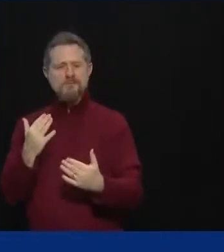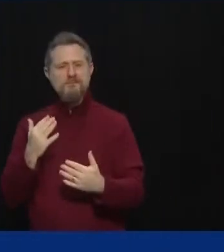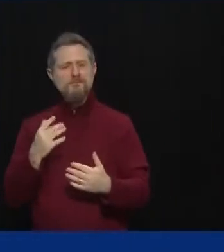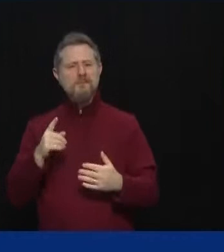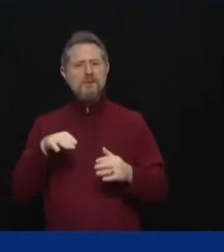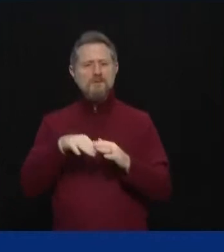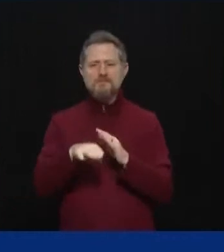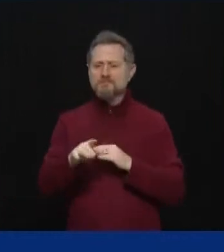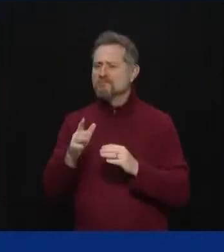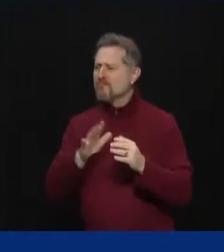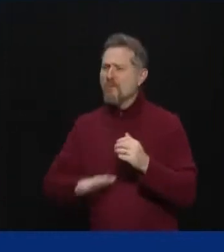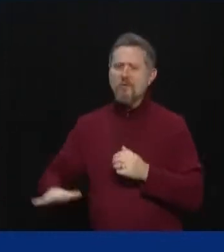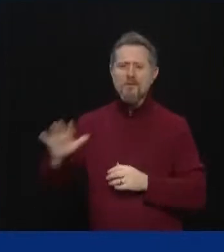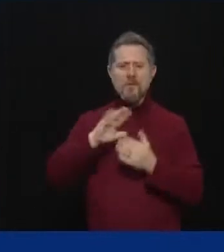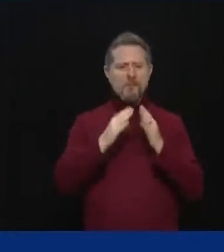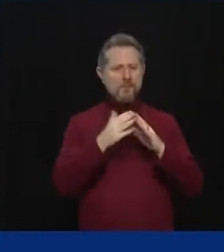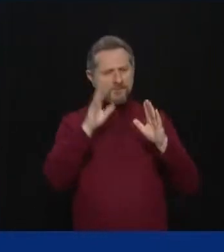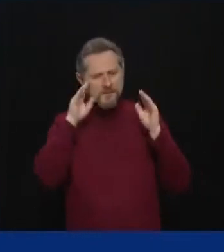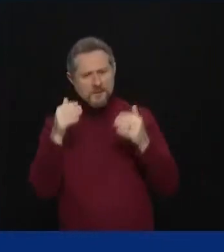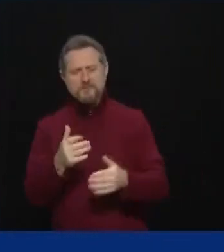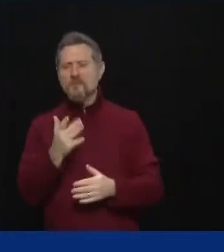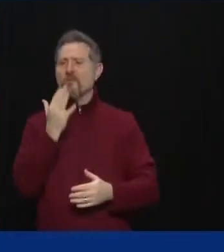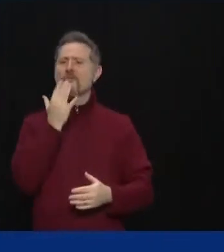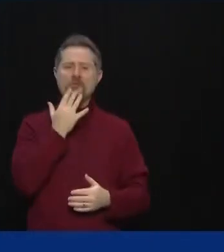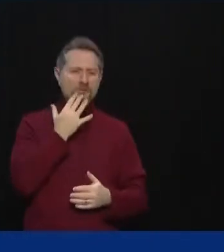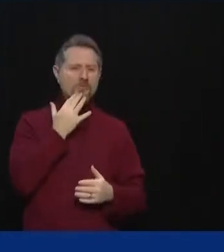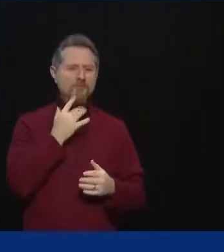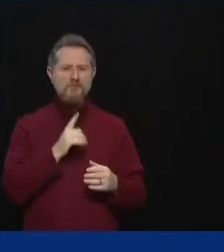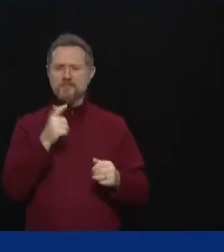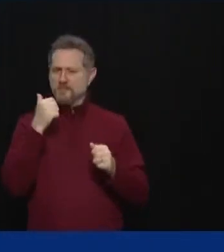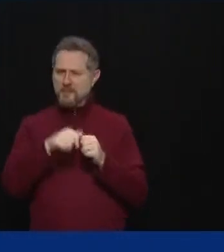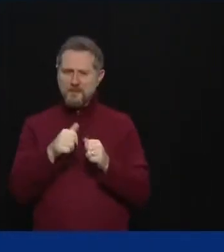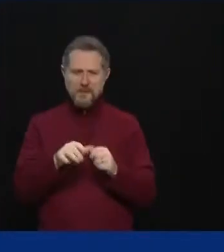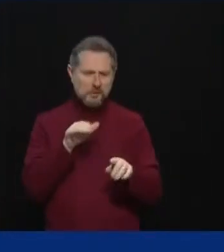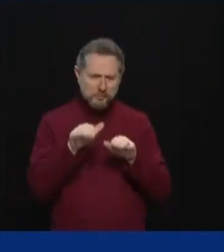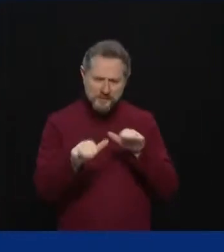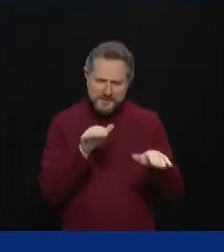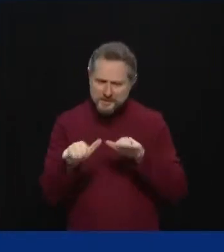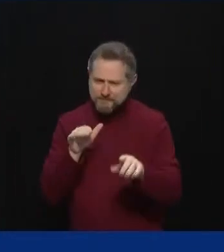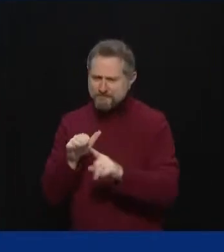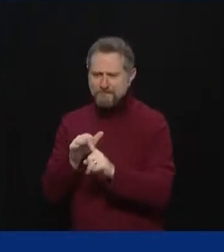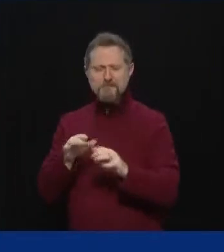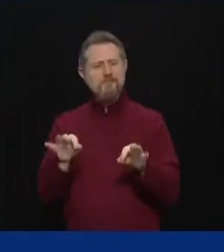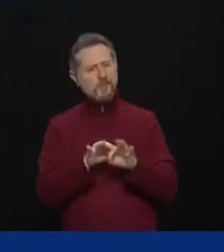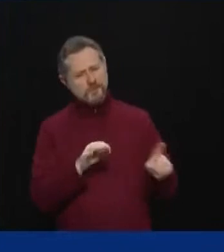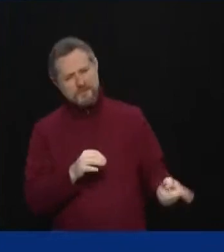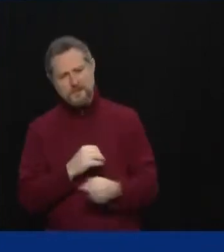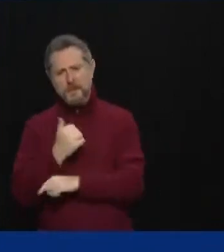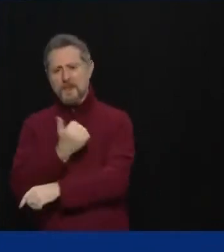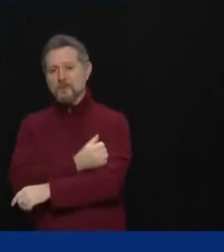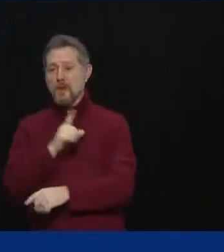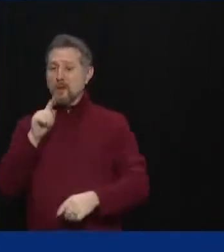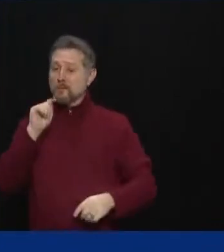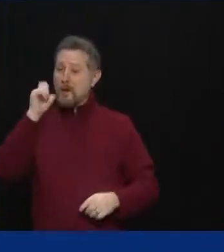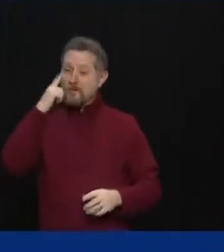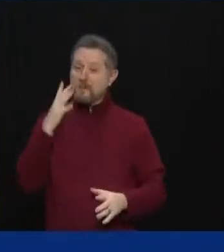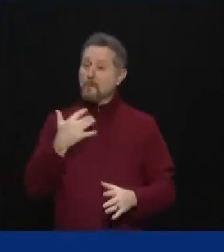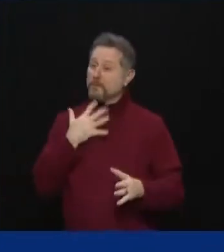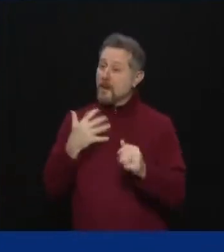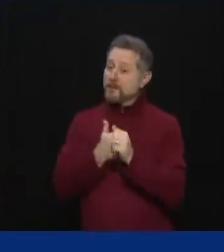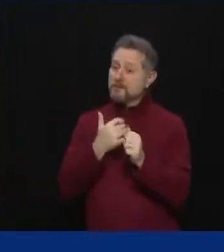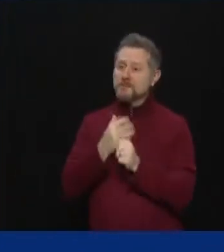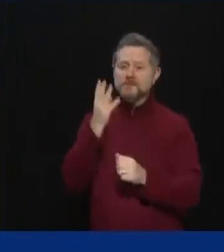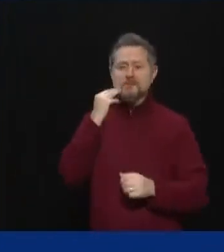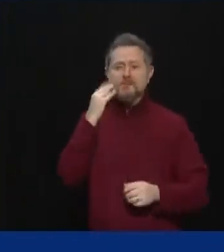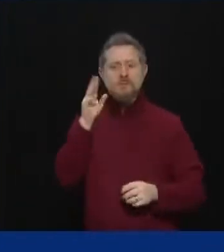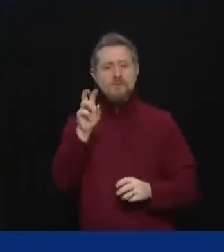particularly focusing on communities of color, to remind people how important this vaccination is. And Lieutenant Governor, if you'd like to give an update on how those journeys are going and what the